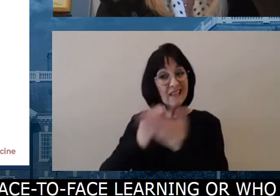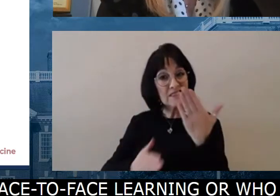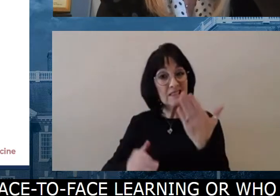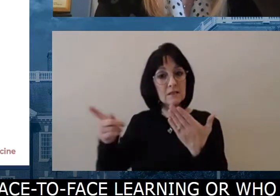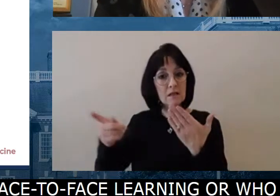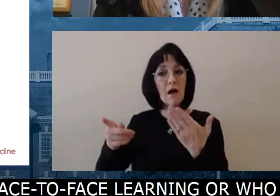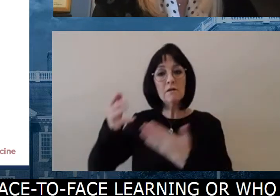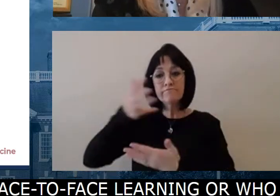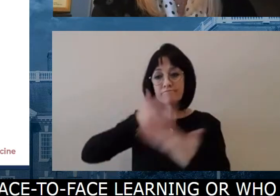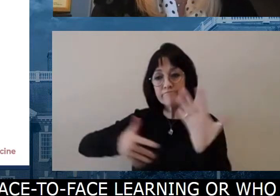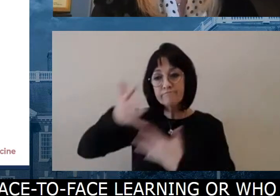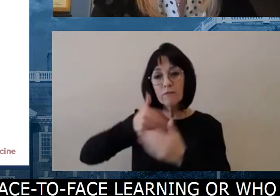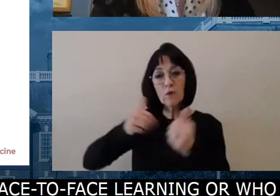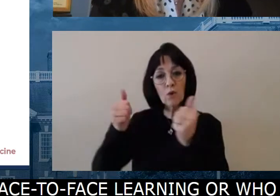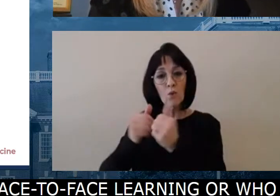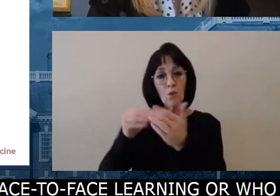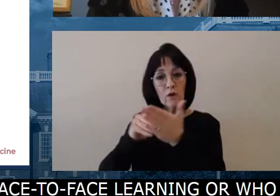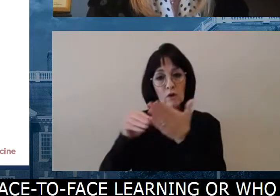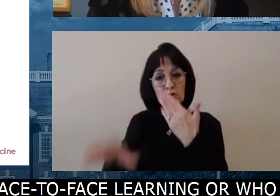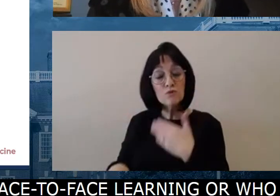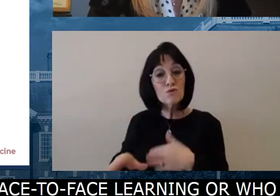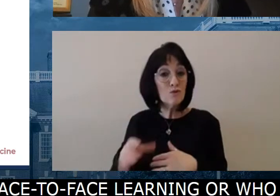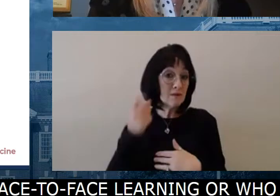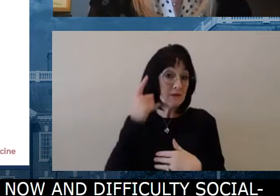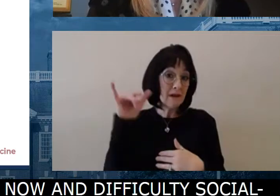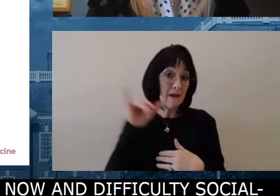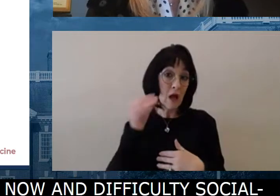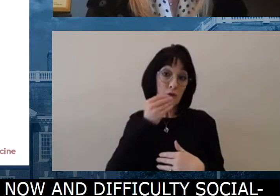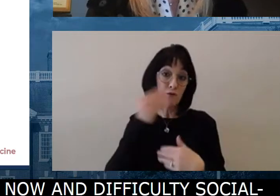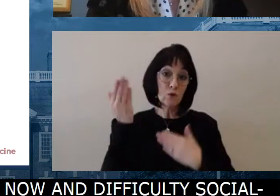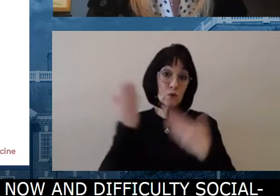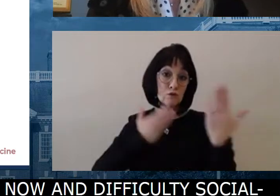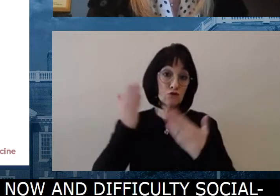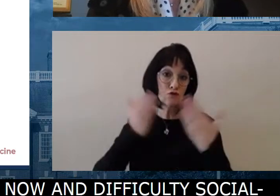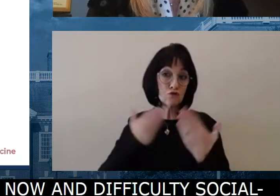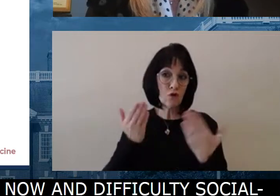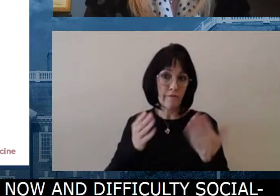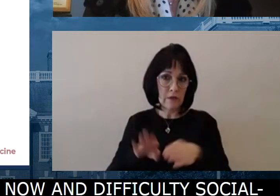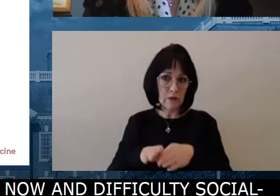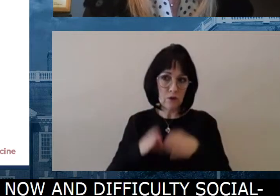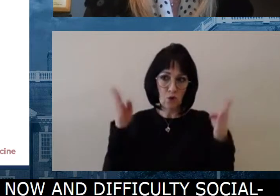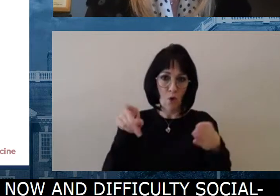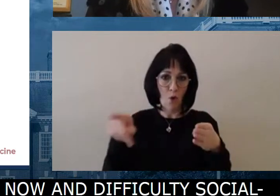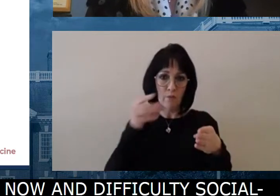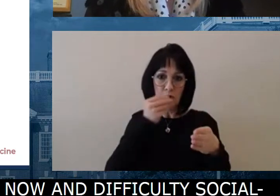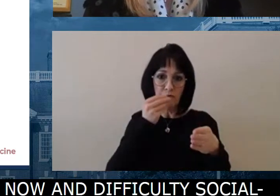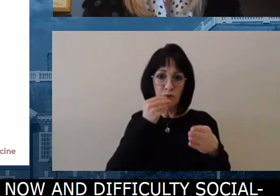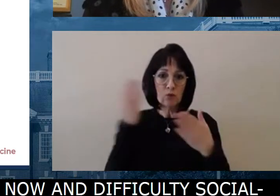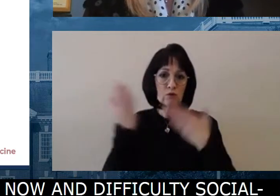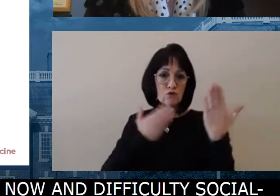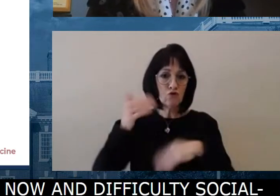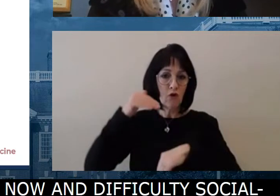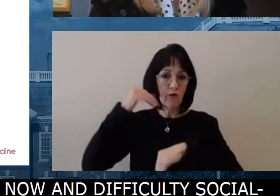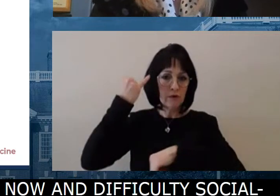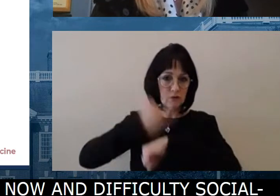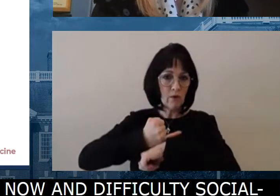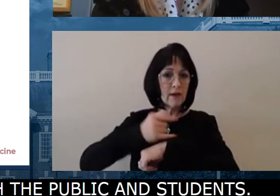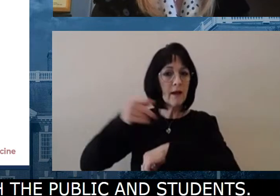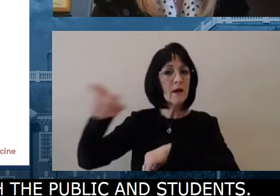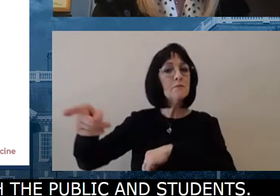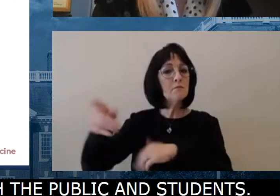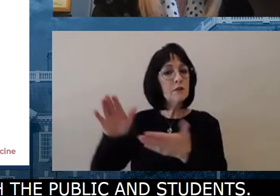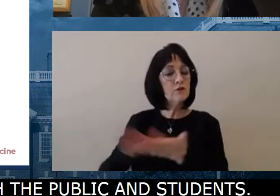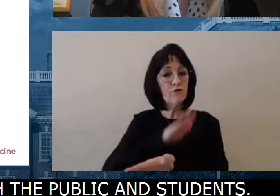interacting with students, like food service would be an example where they're interacting with students. So it is